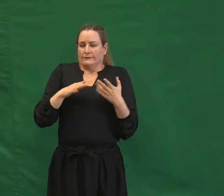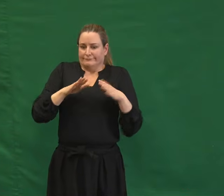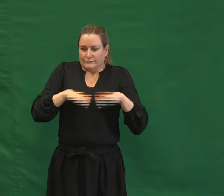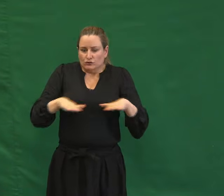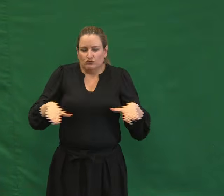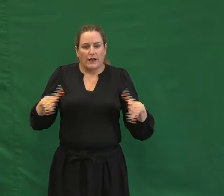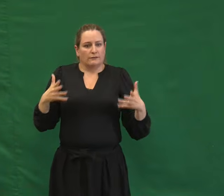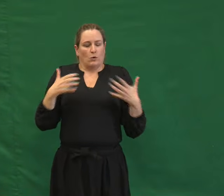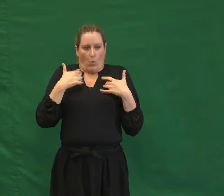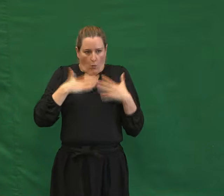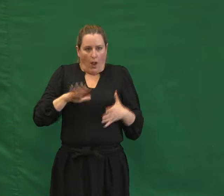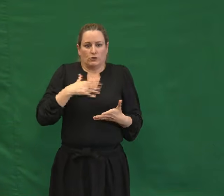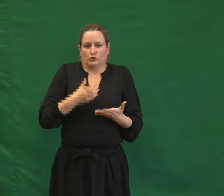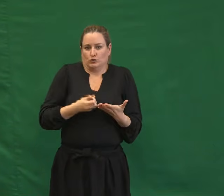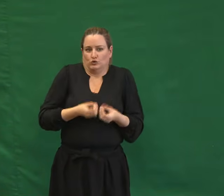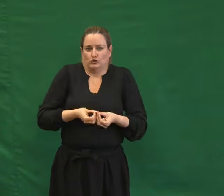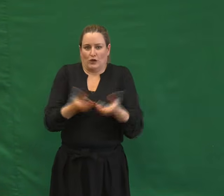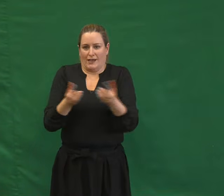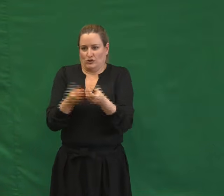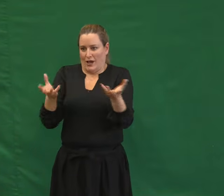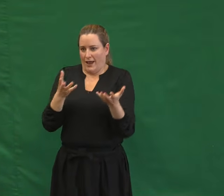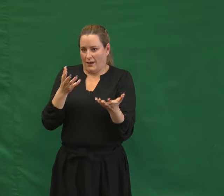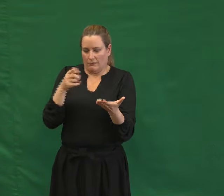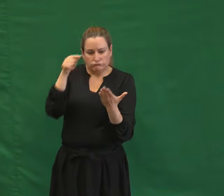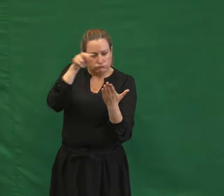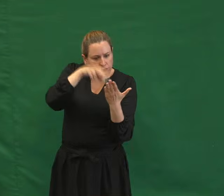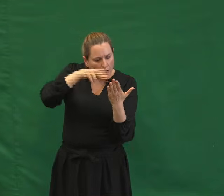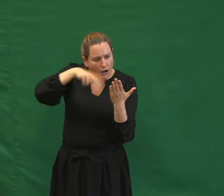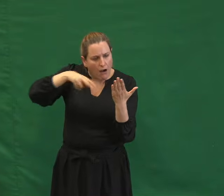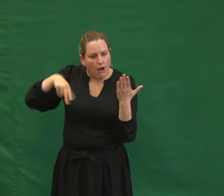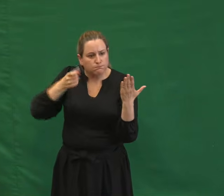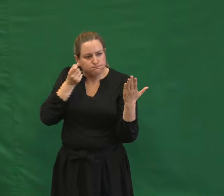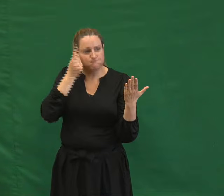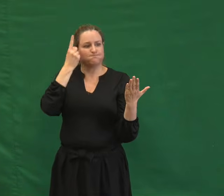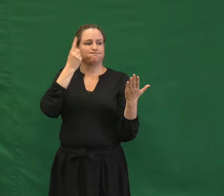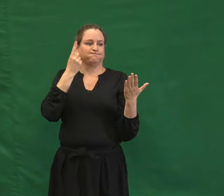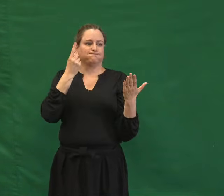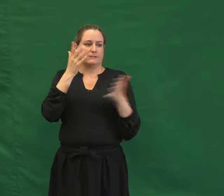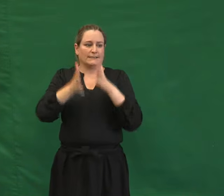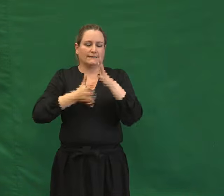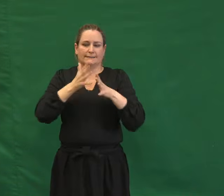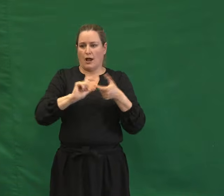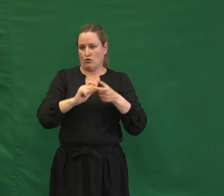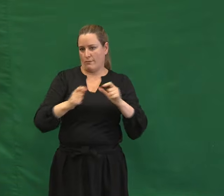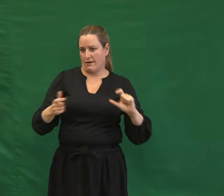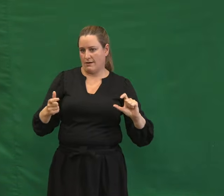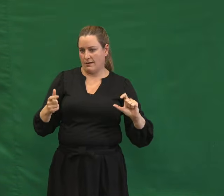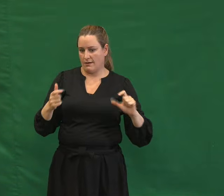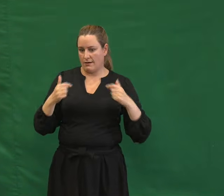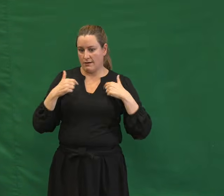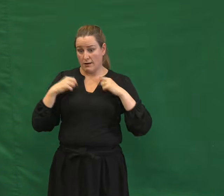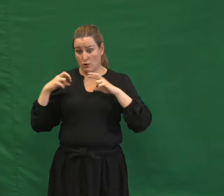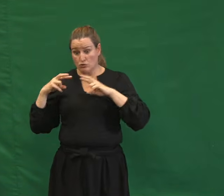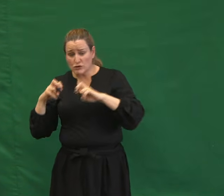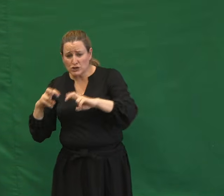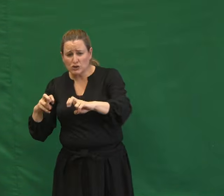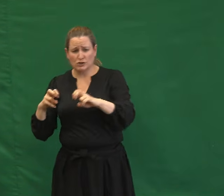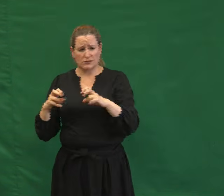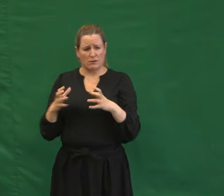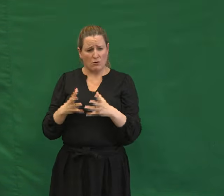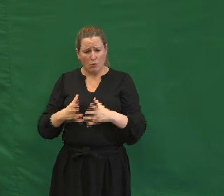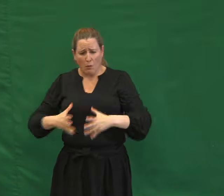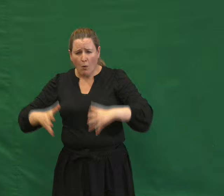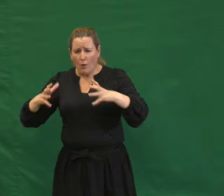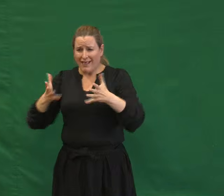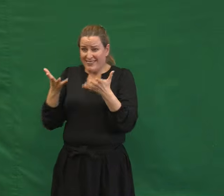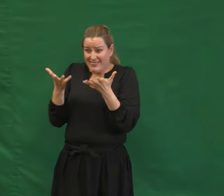that it will be continued to be developed as we learn more through research and through corpora about South African